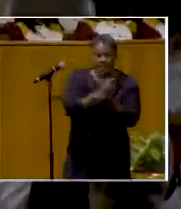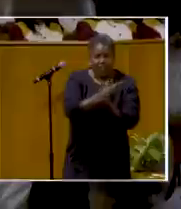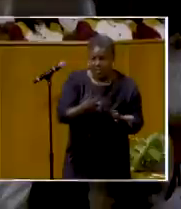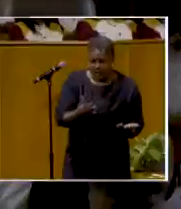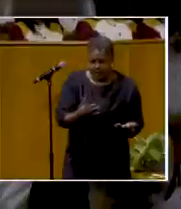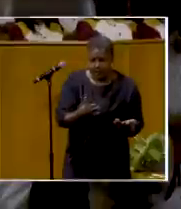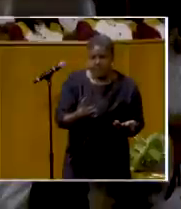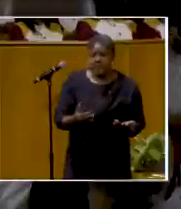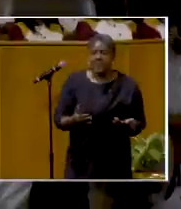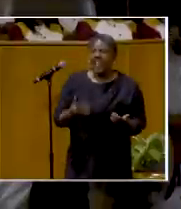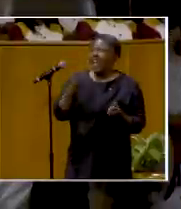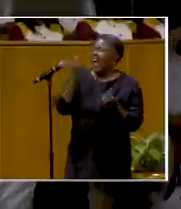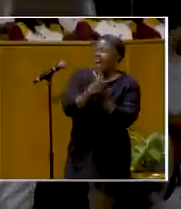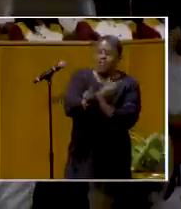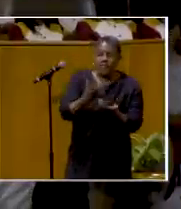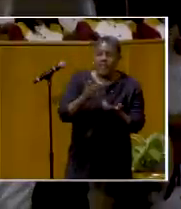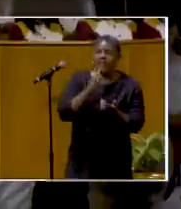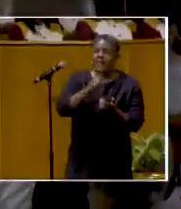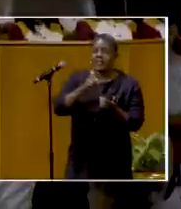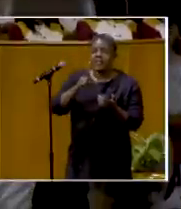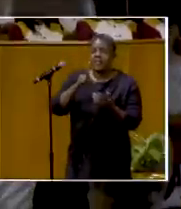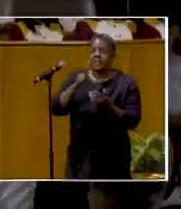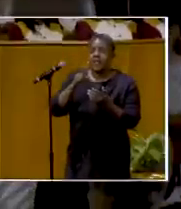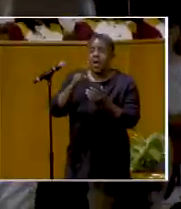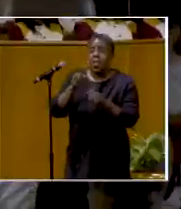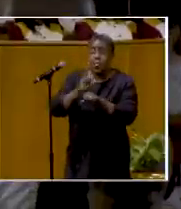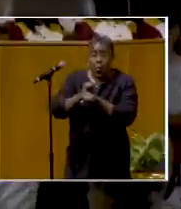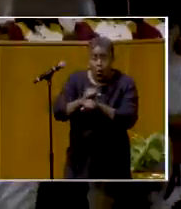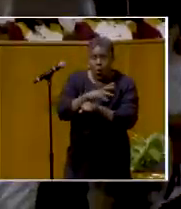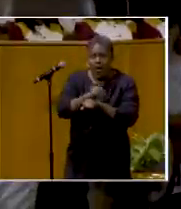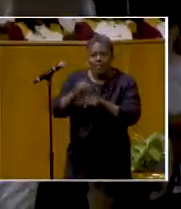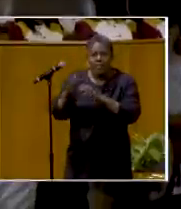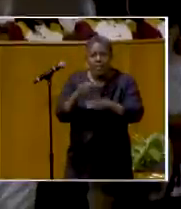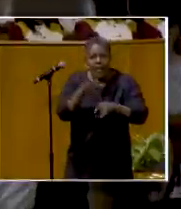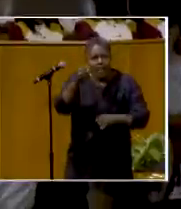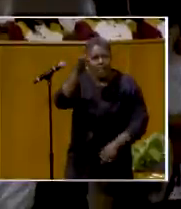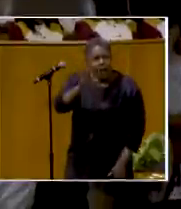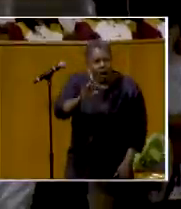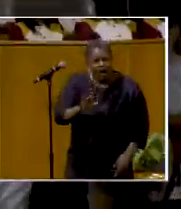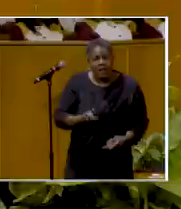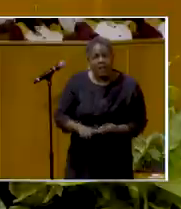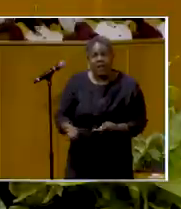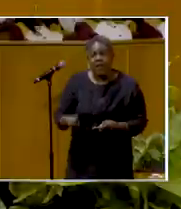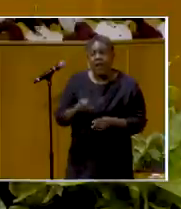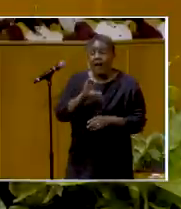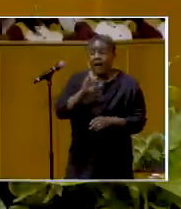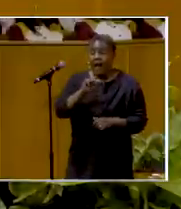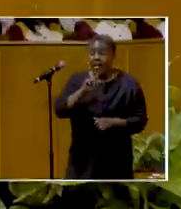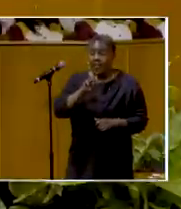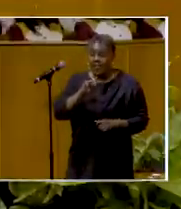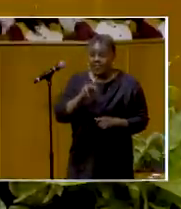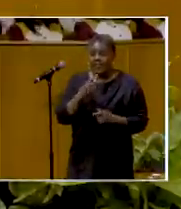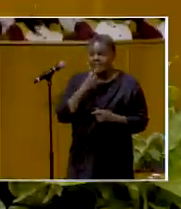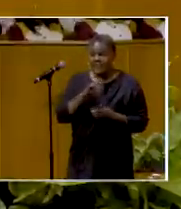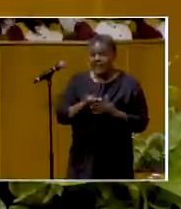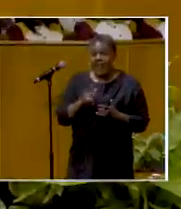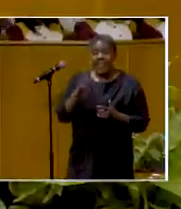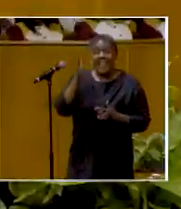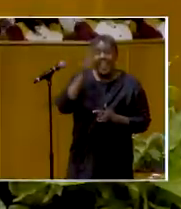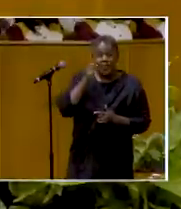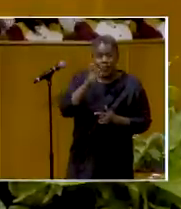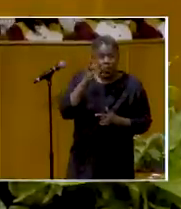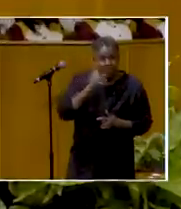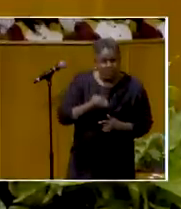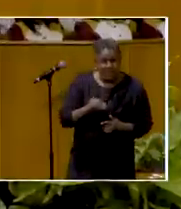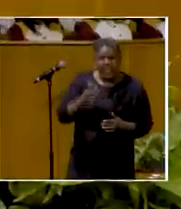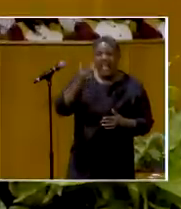Everything is the will and the work of God. Calvinism even says that even the evil you go through,